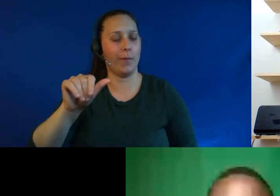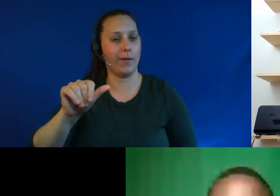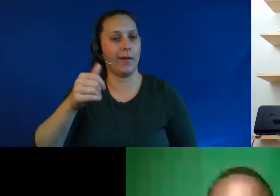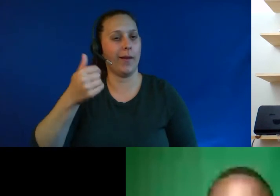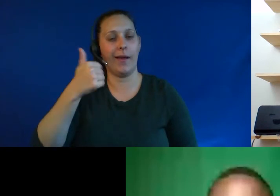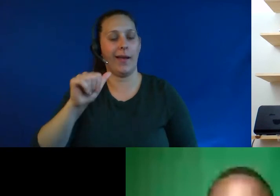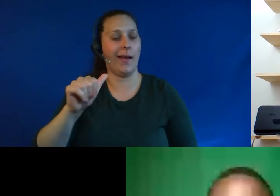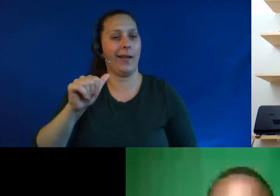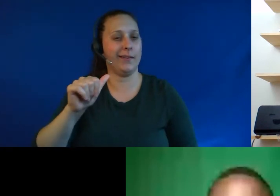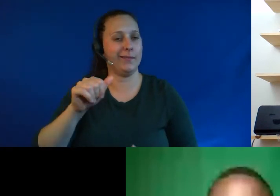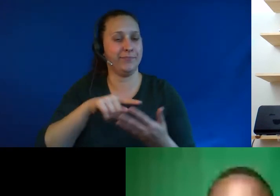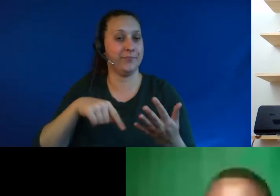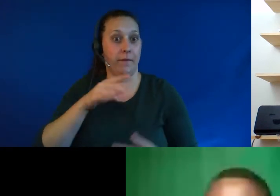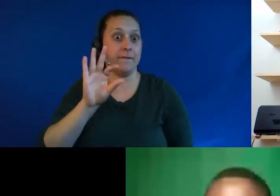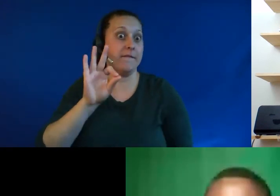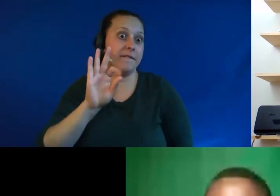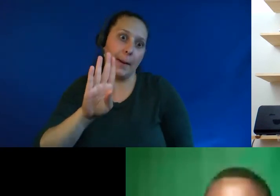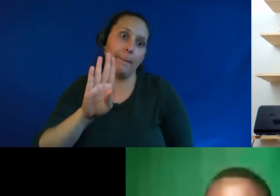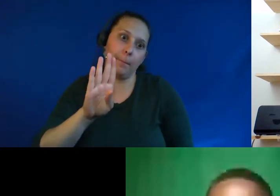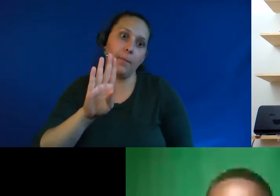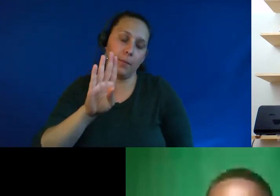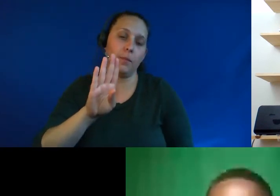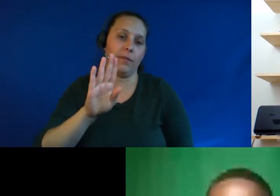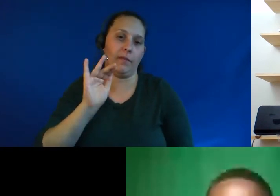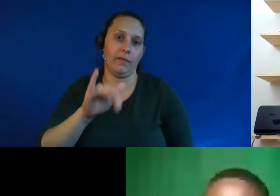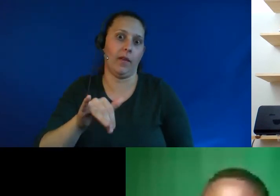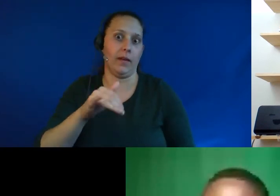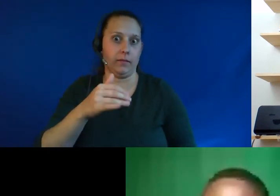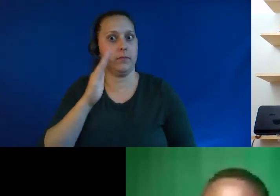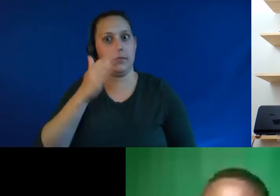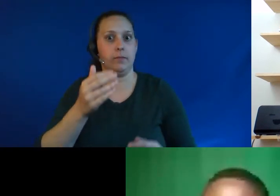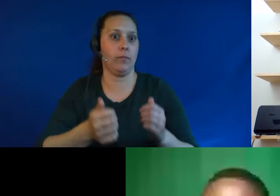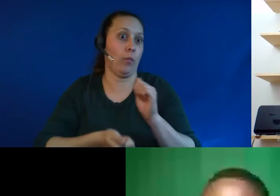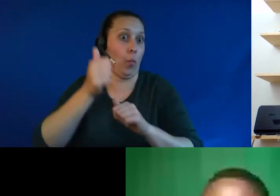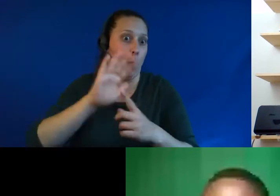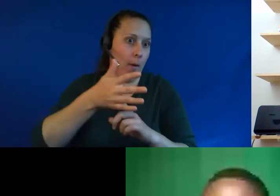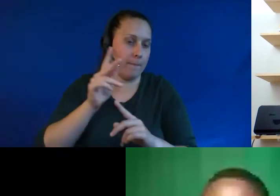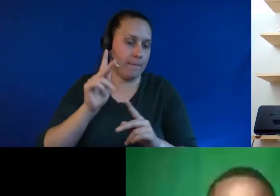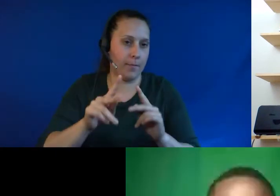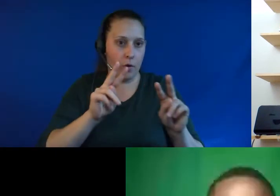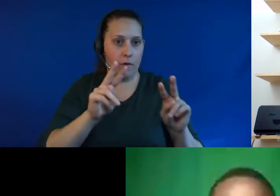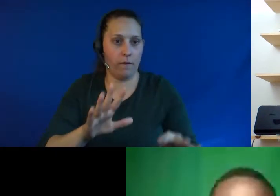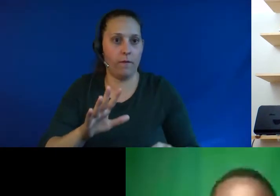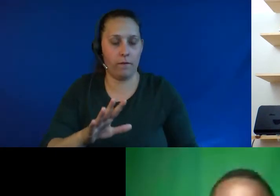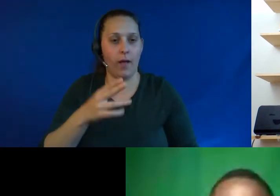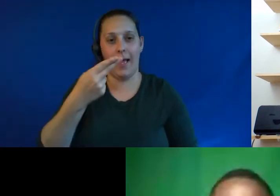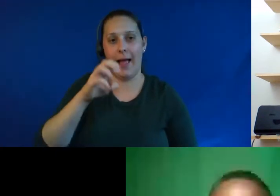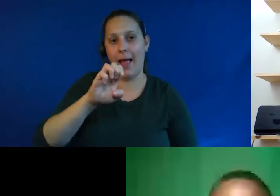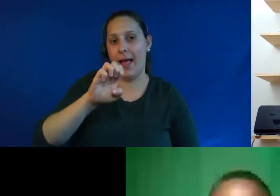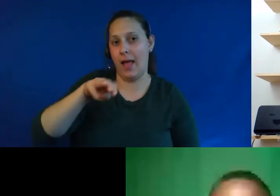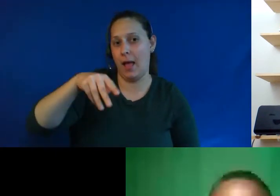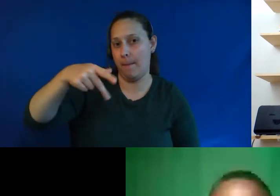especially Facebook, where we have the largest following. It's HEMPAD South Africa,